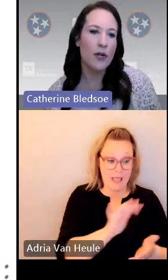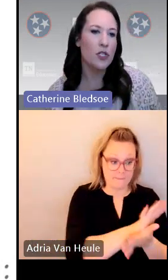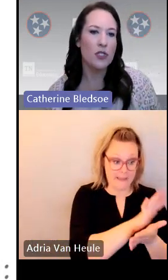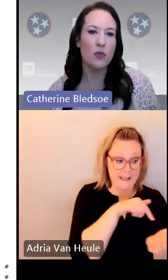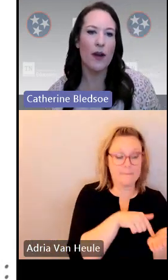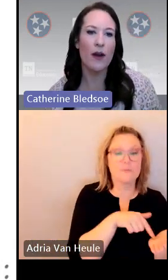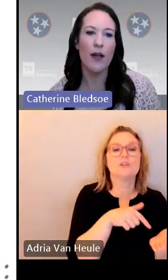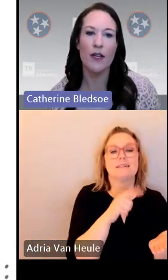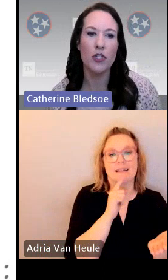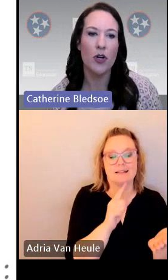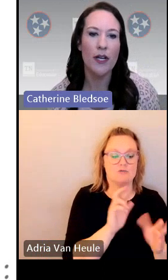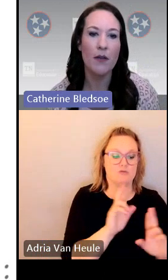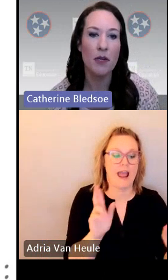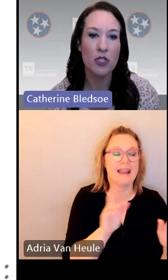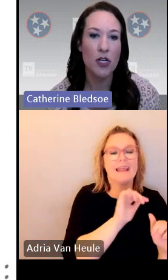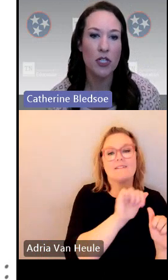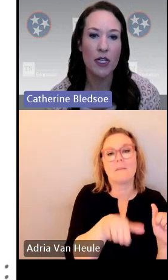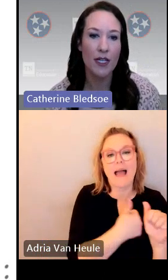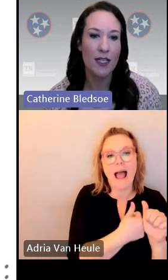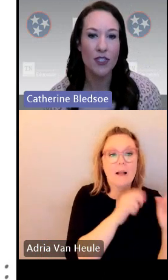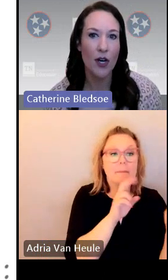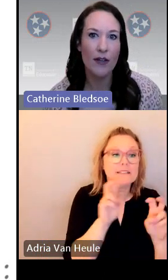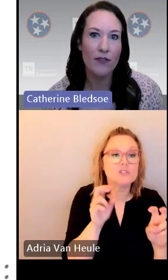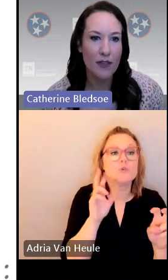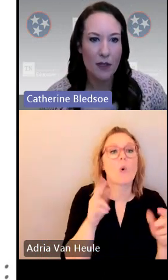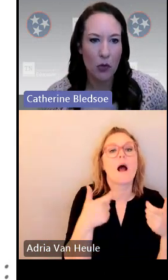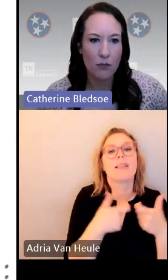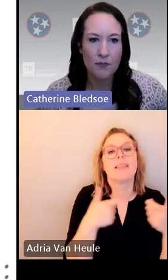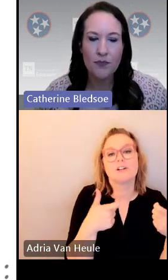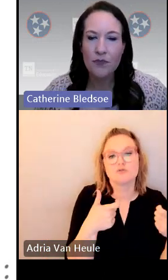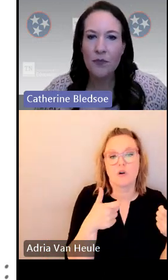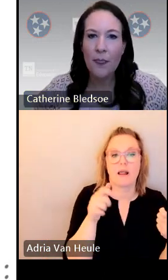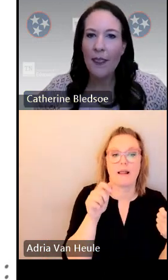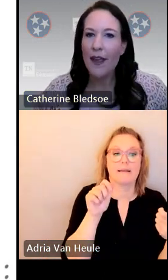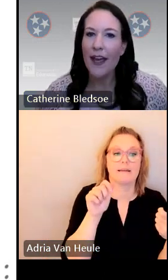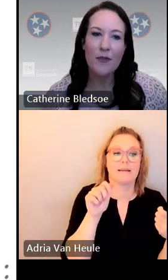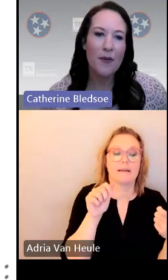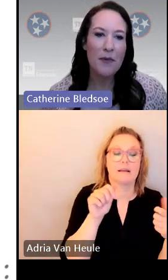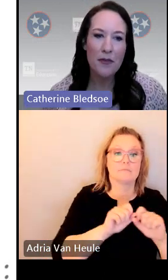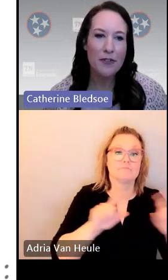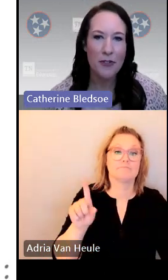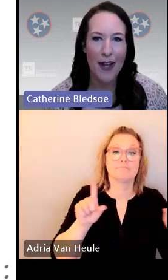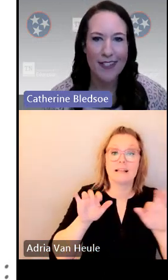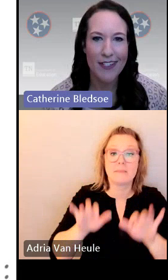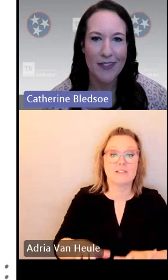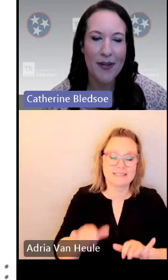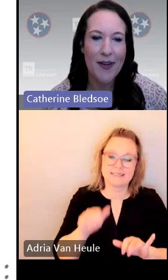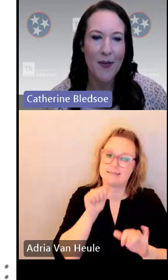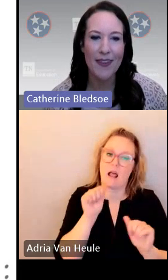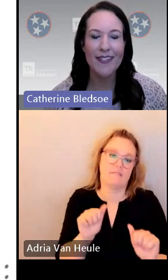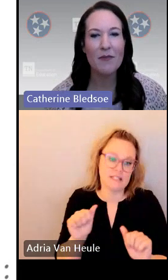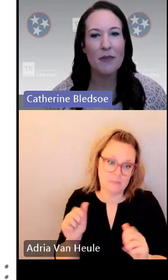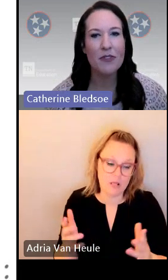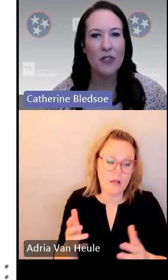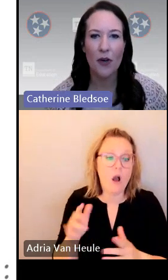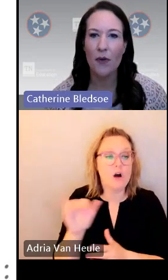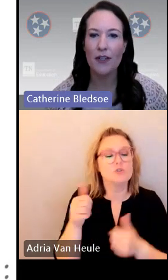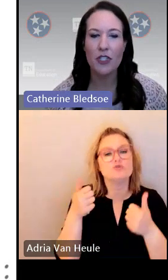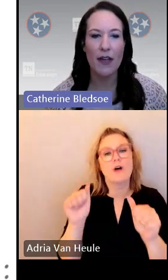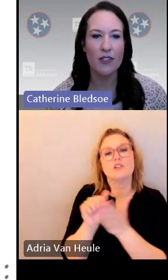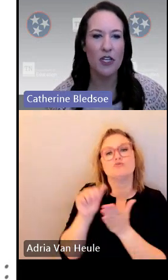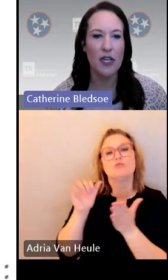for situations where electronic administration is not feasible. And then remove distractions. We know that this can